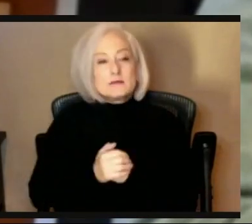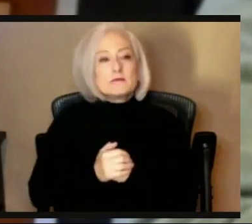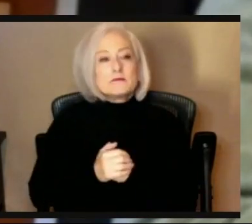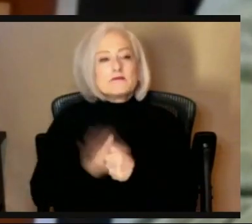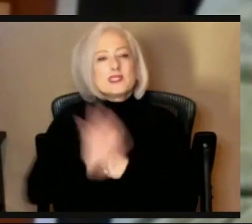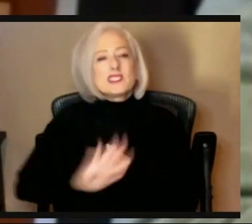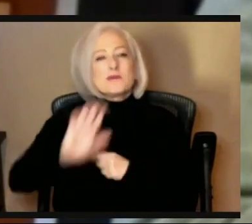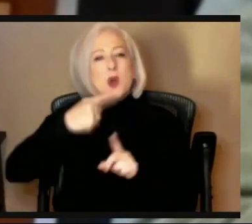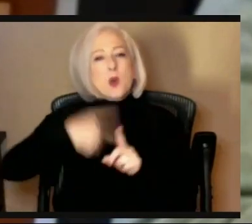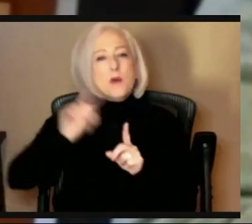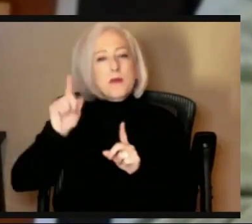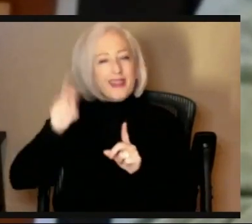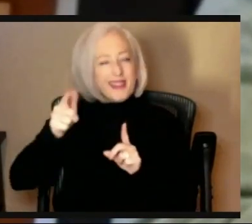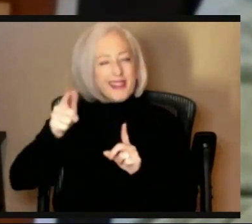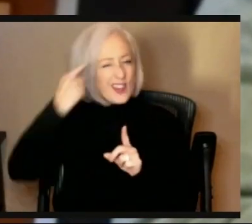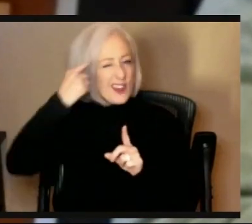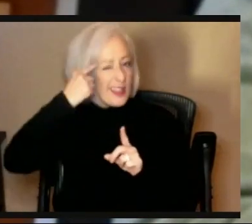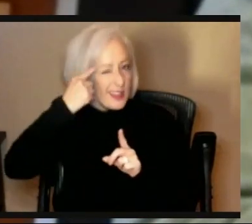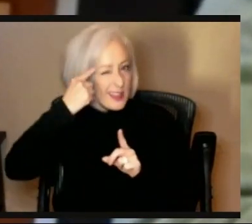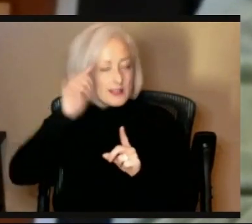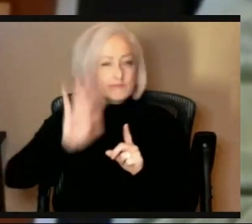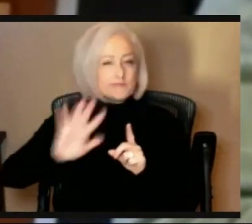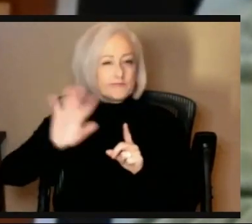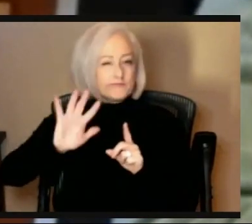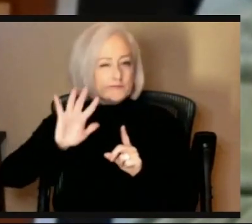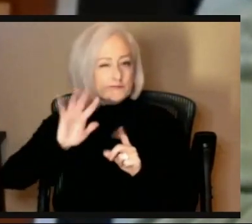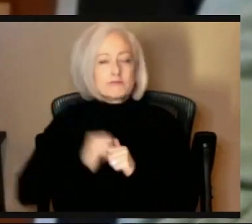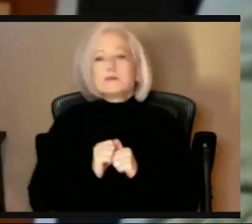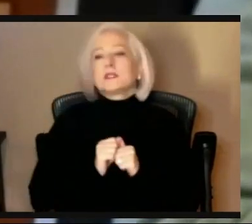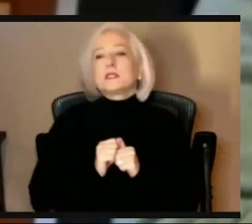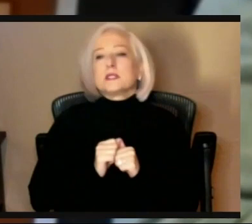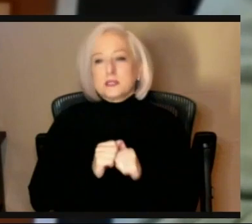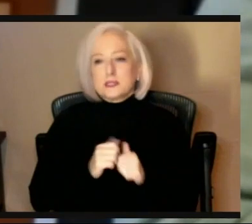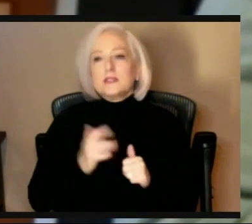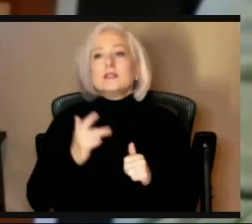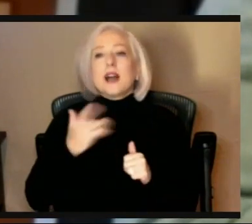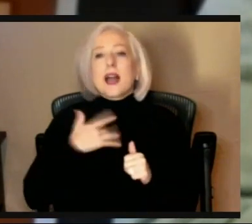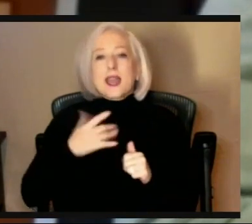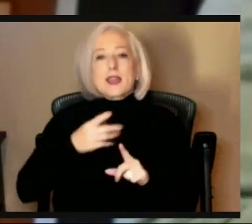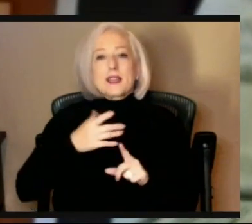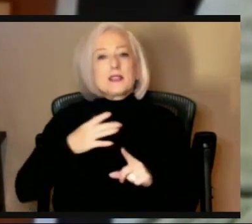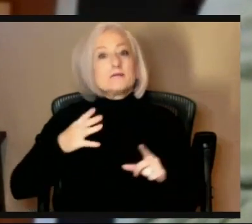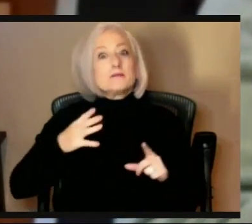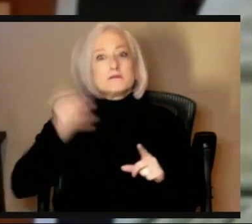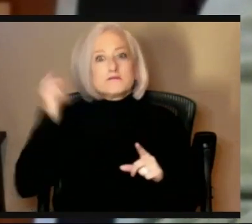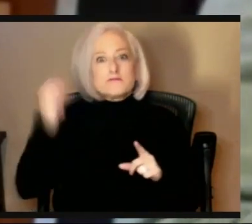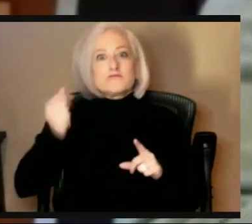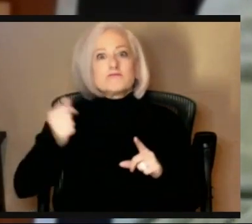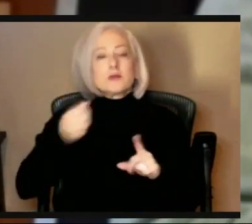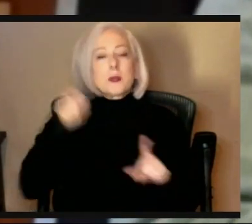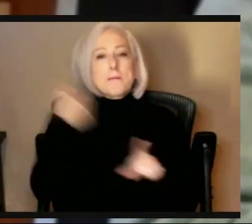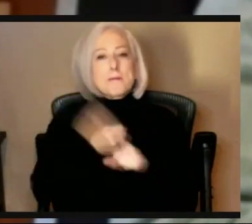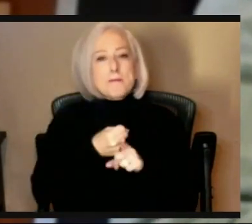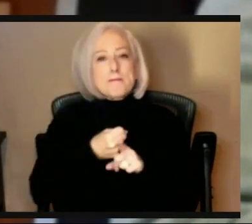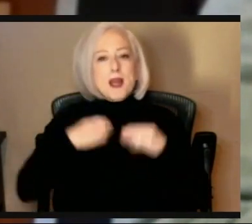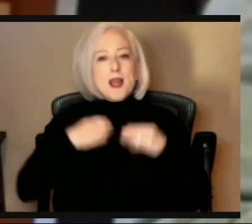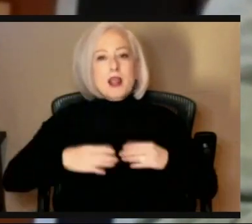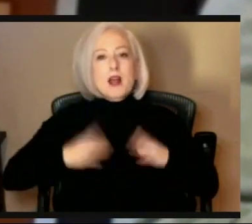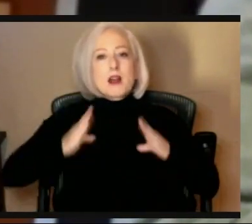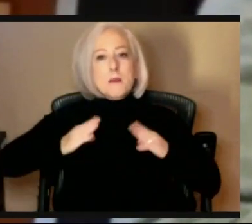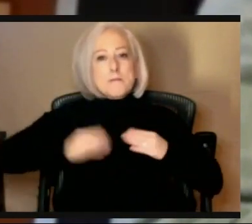month later, I think, I had a spontaneous collapsed lung, which happens, I guess.